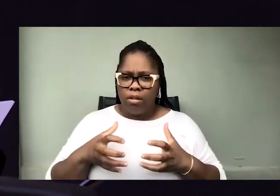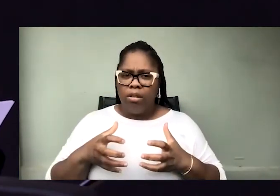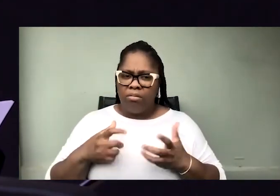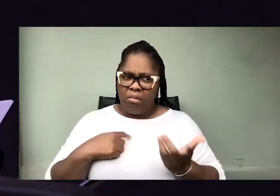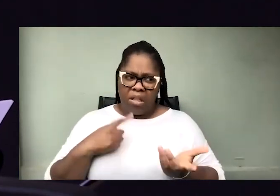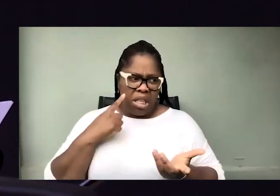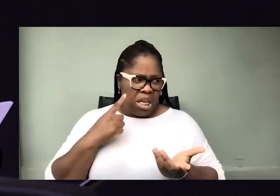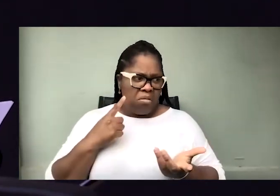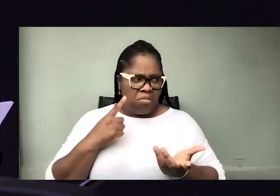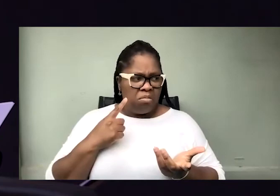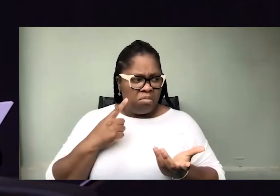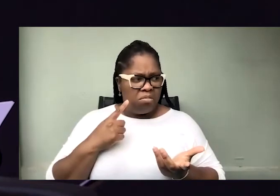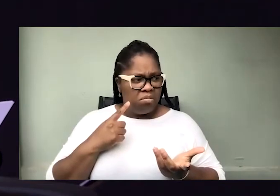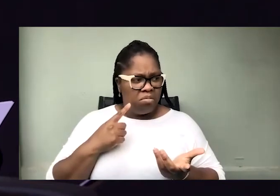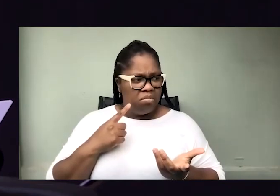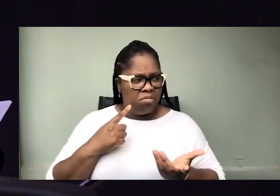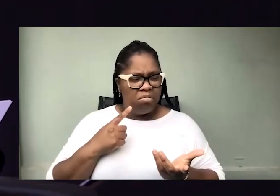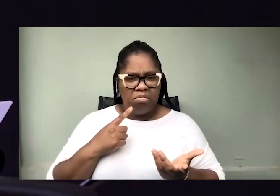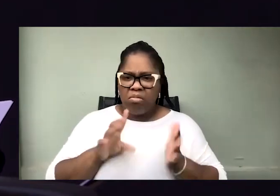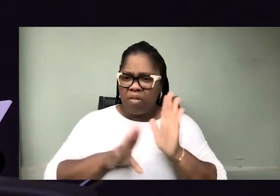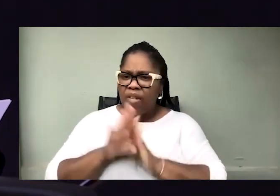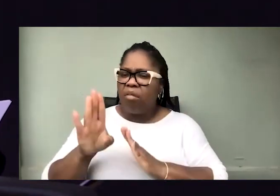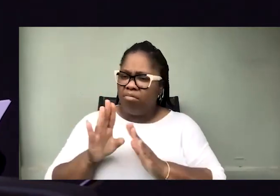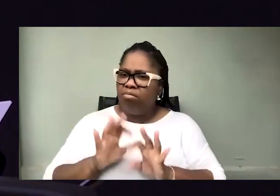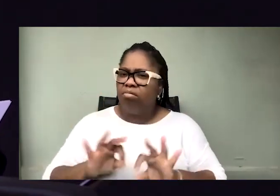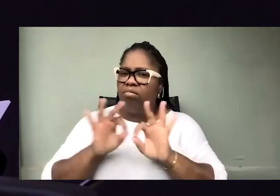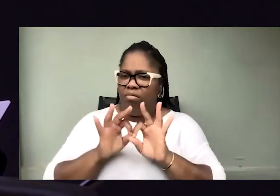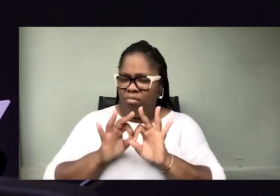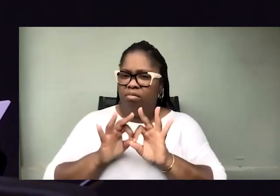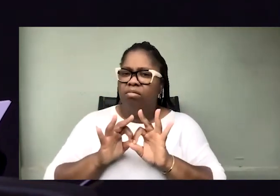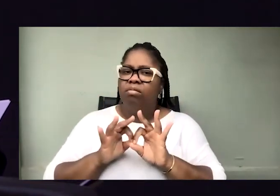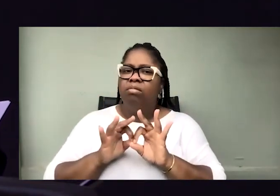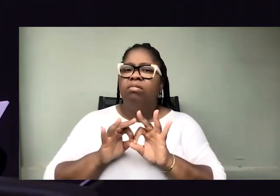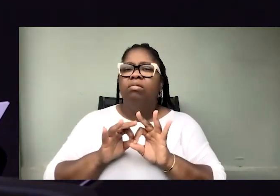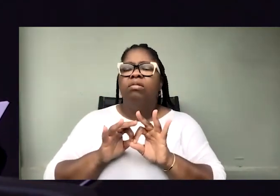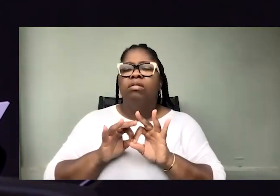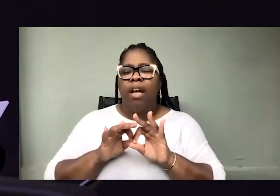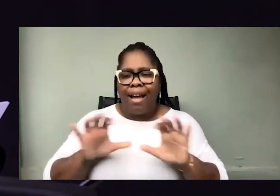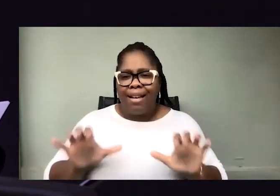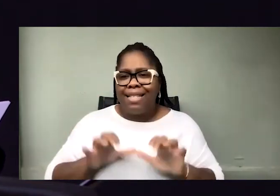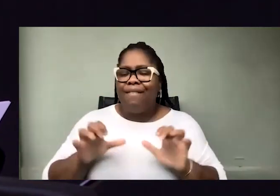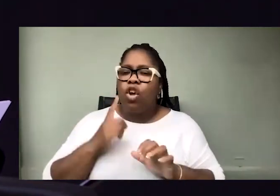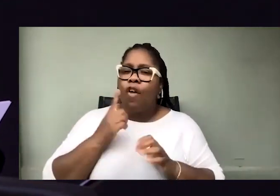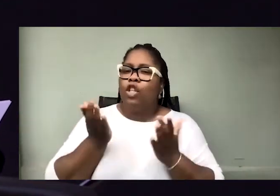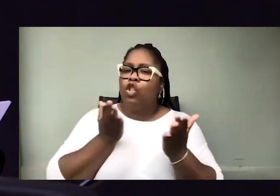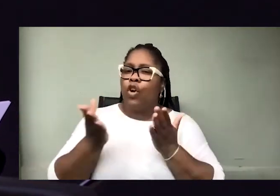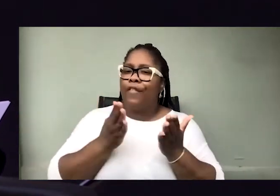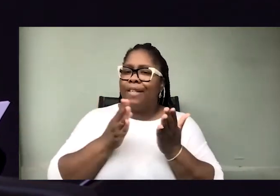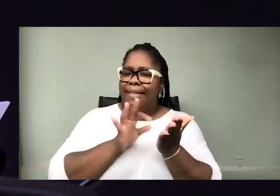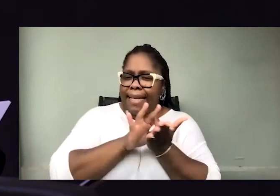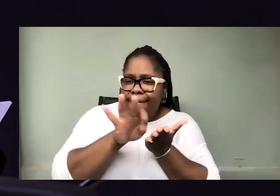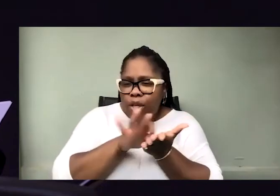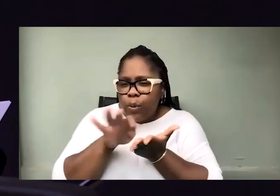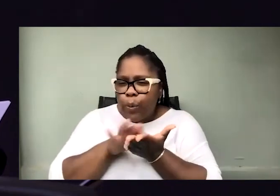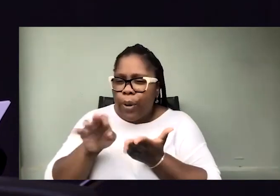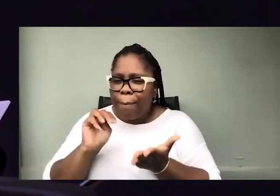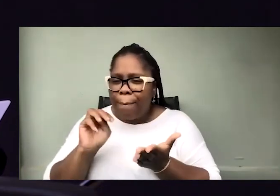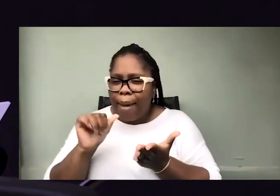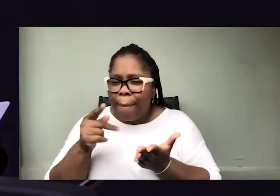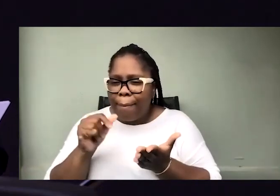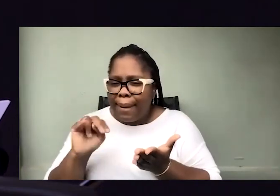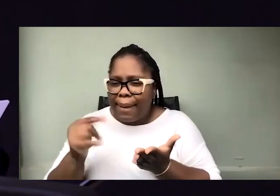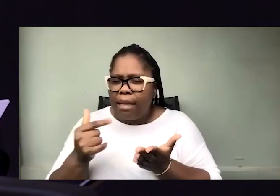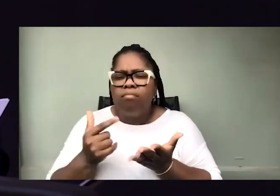think, a very valuable exercise in doing a service inventory mapping of all the different services that are offered through the